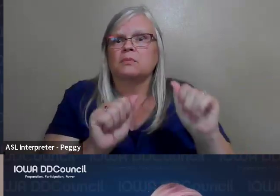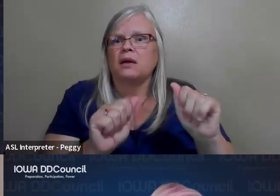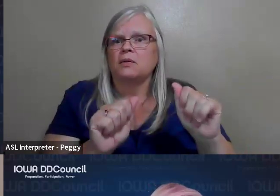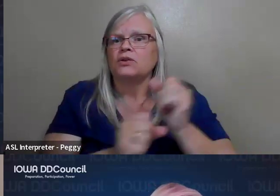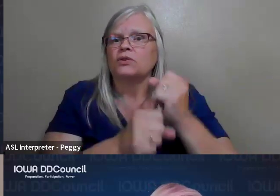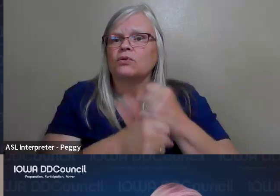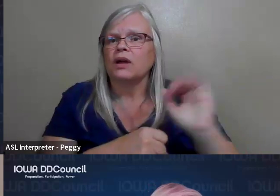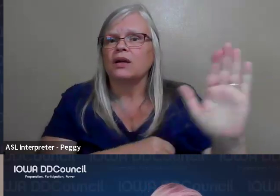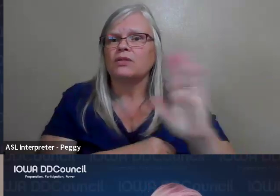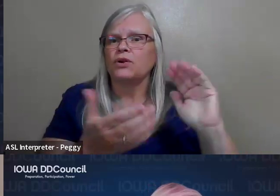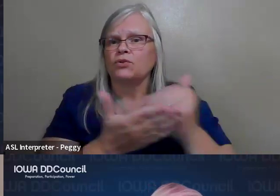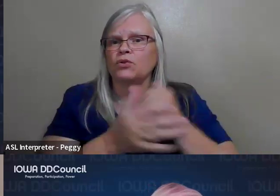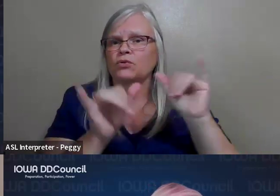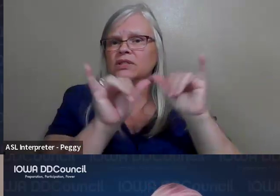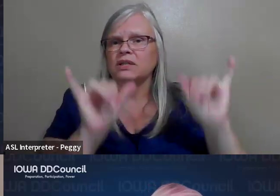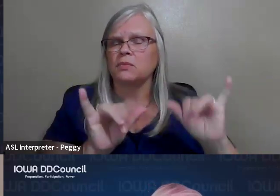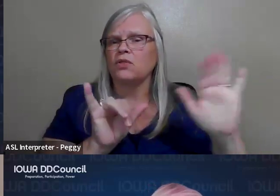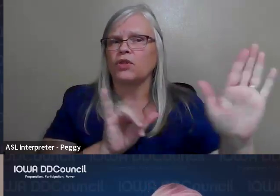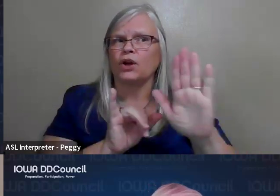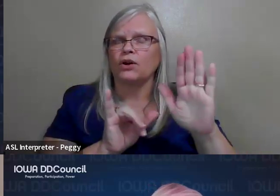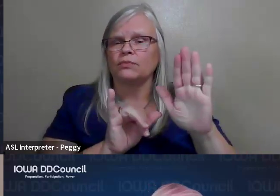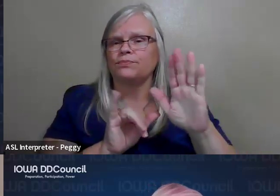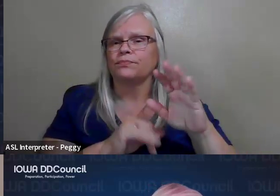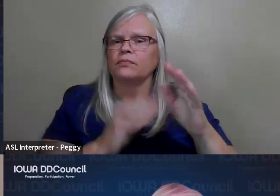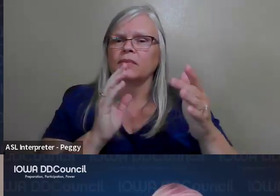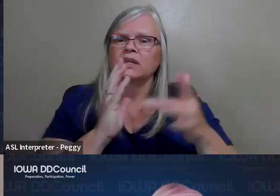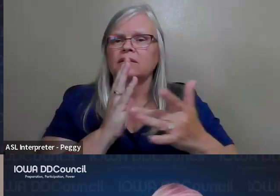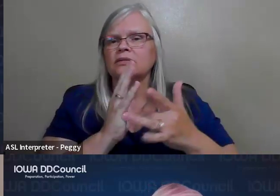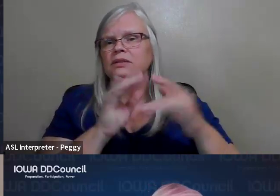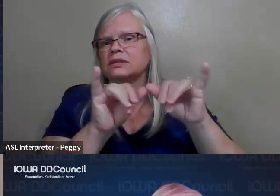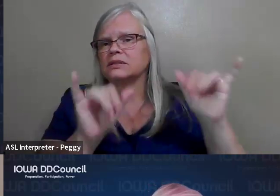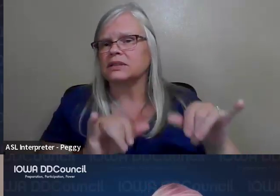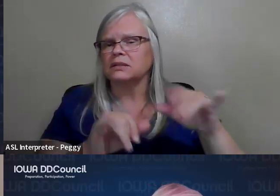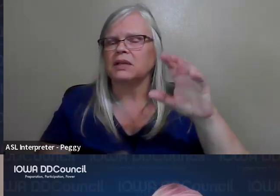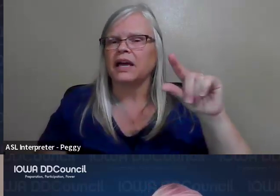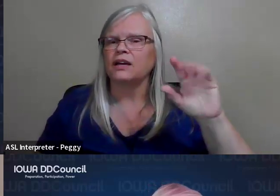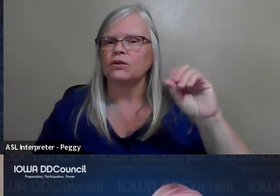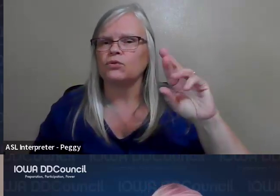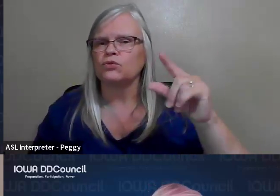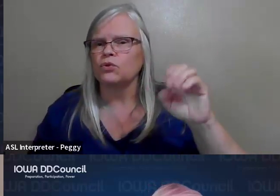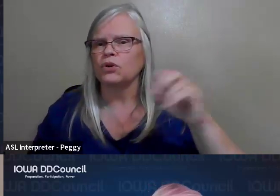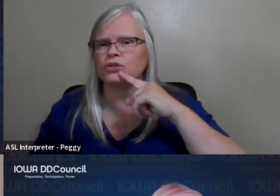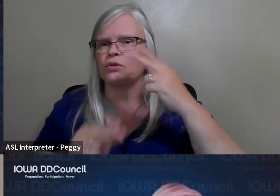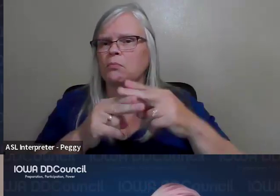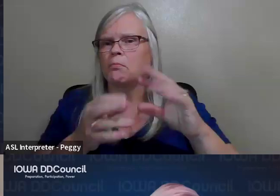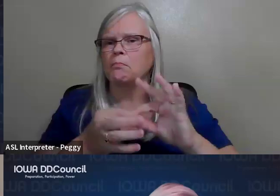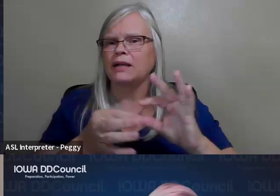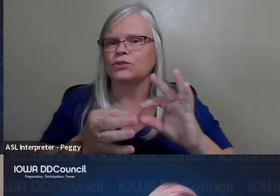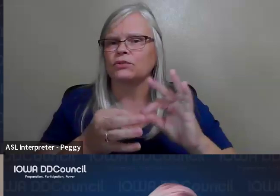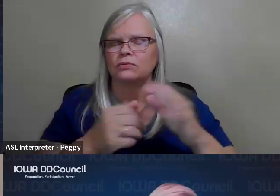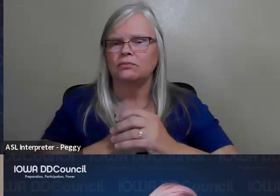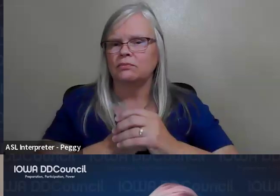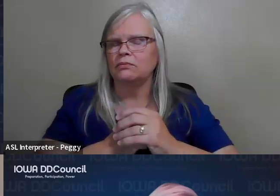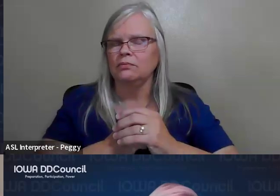create their new system, their electronic system that George had mentioned in the chat, that